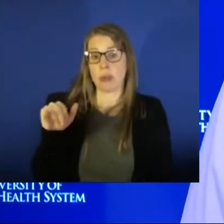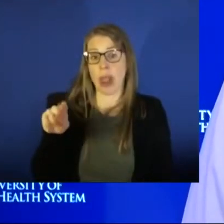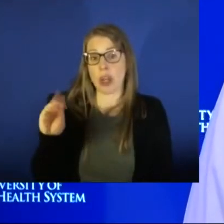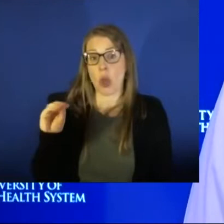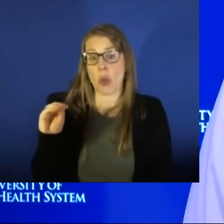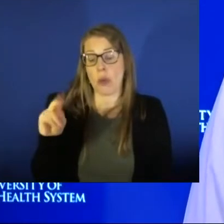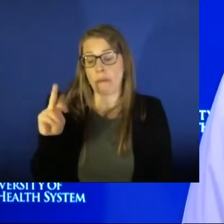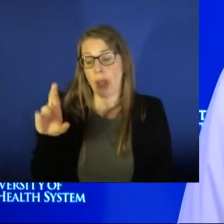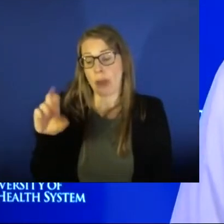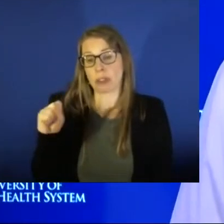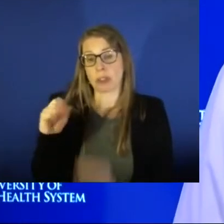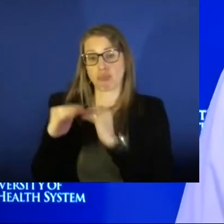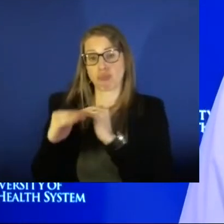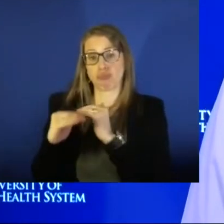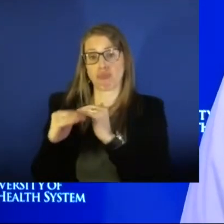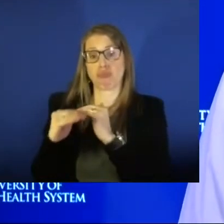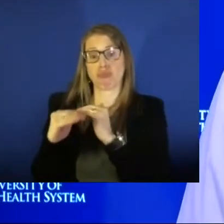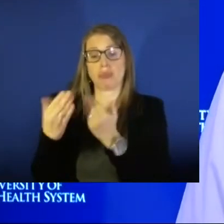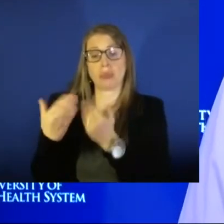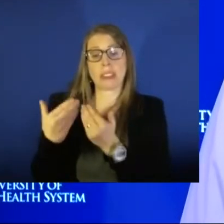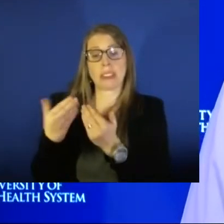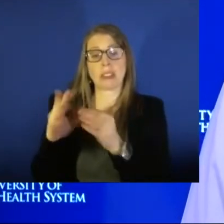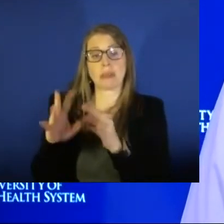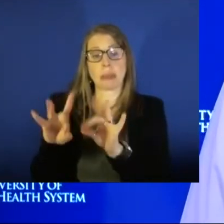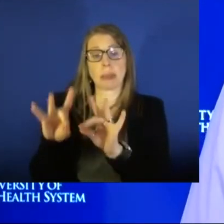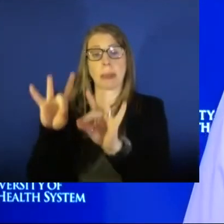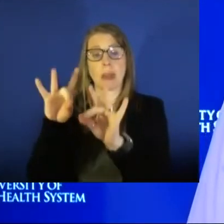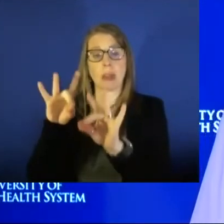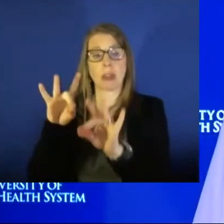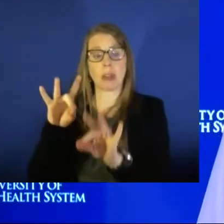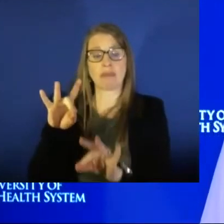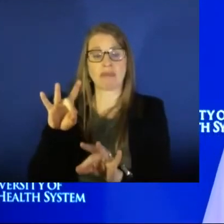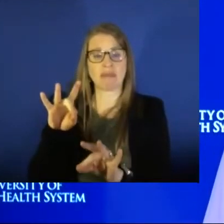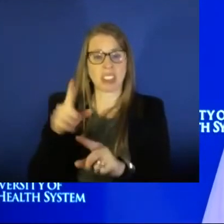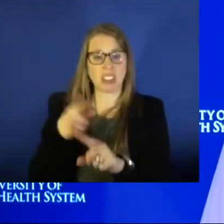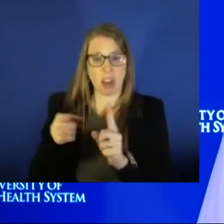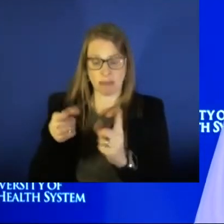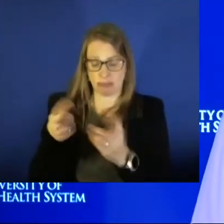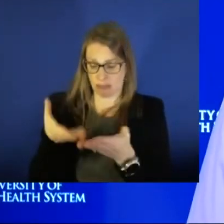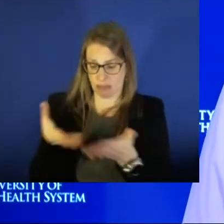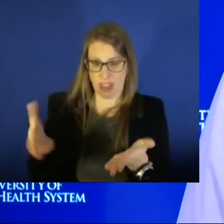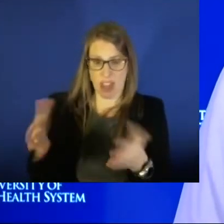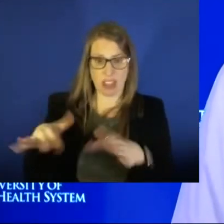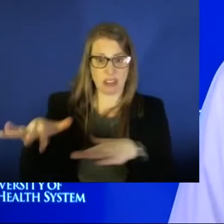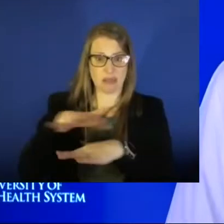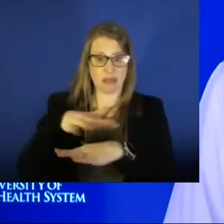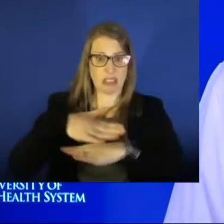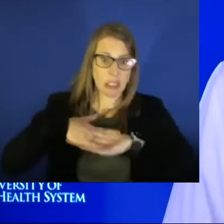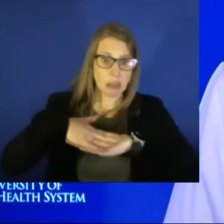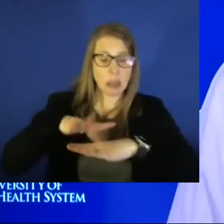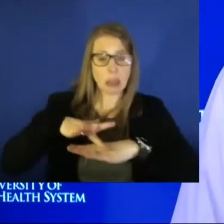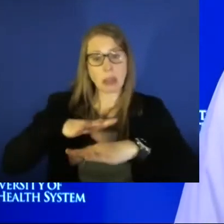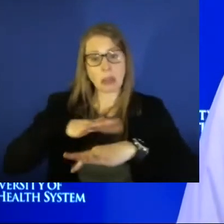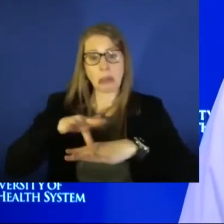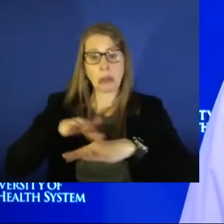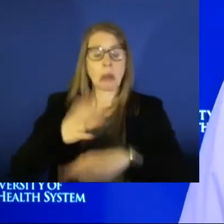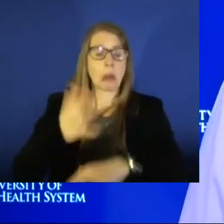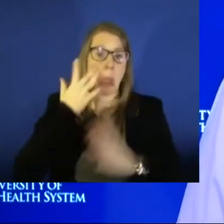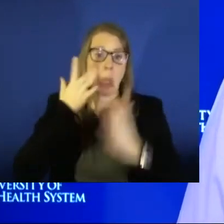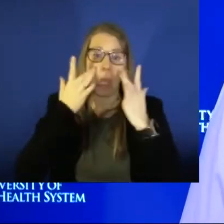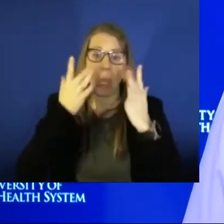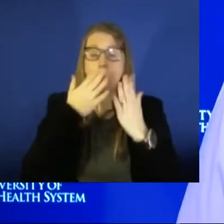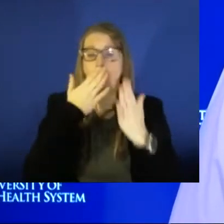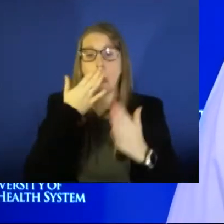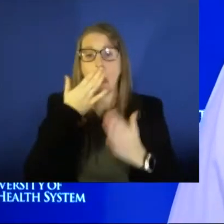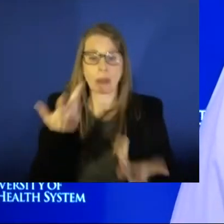They're easier to pick off of fomites or inanimate objects, and then you're rubbing your eyes, your nose, your mouth when your mask isn't on and things like